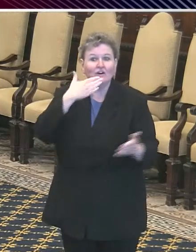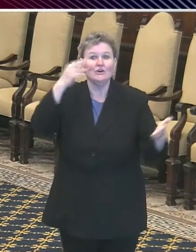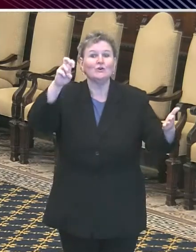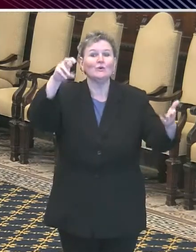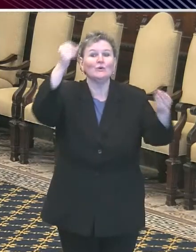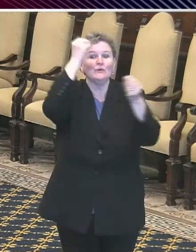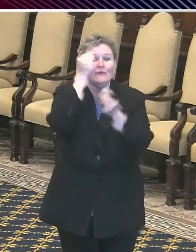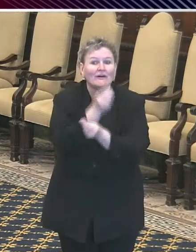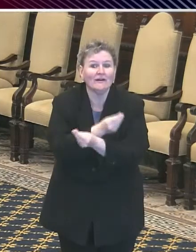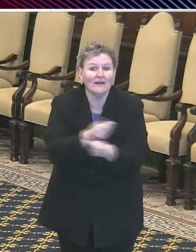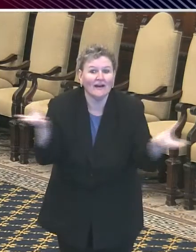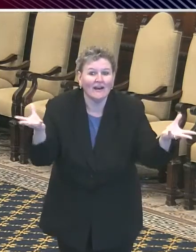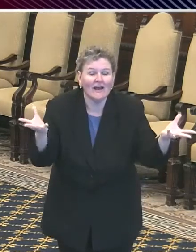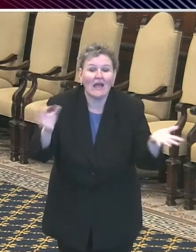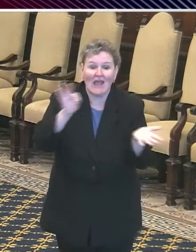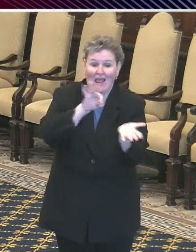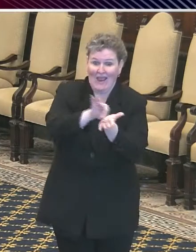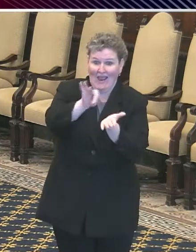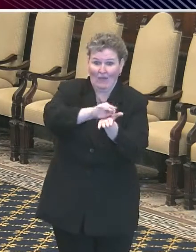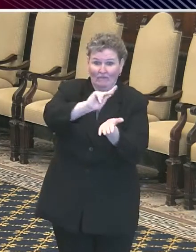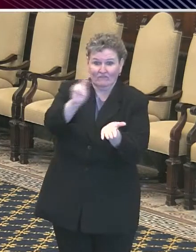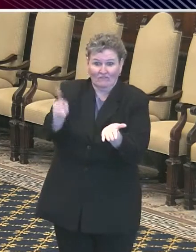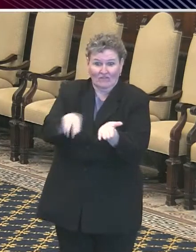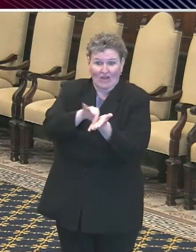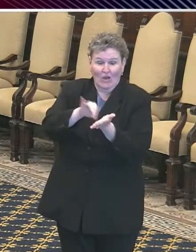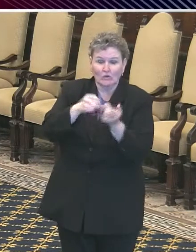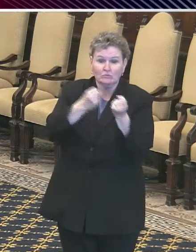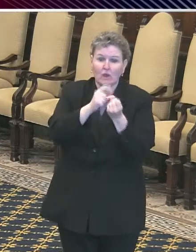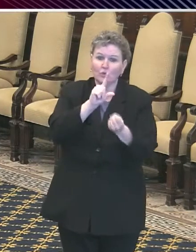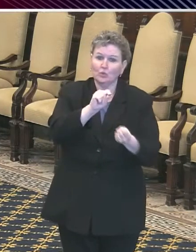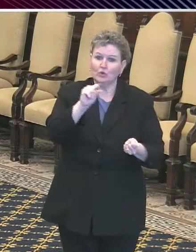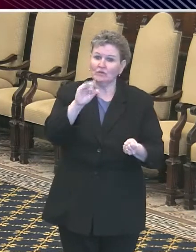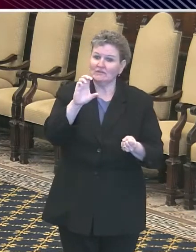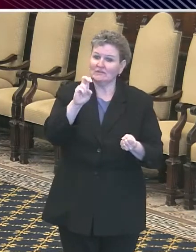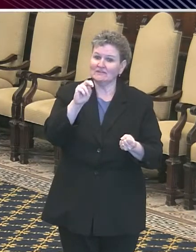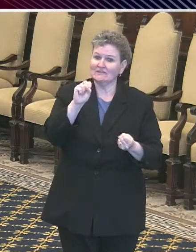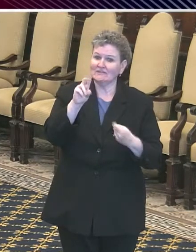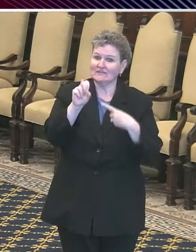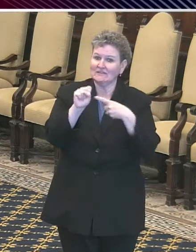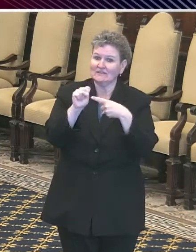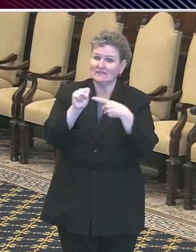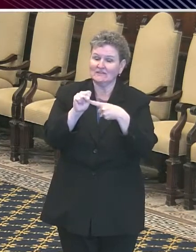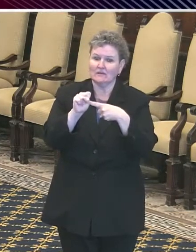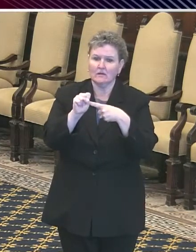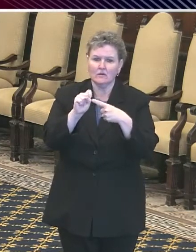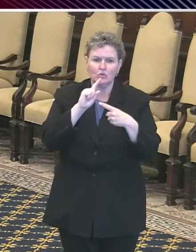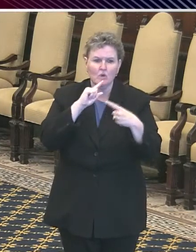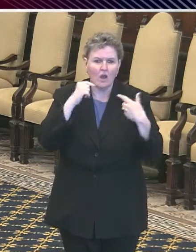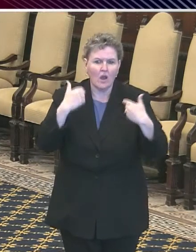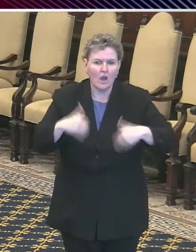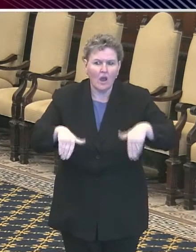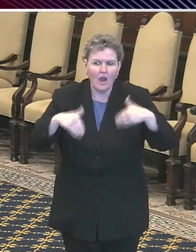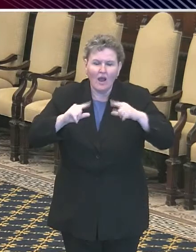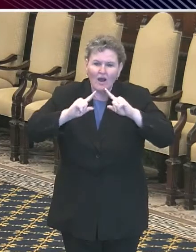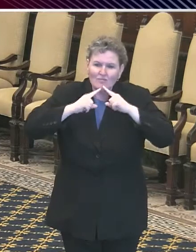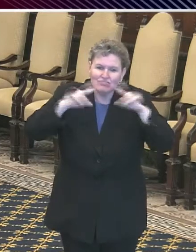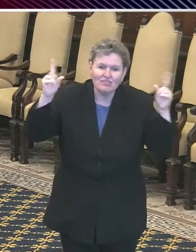holidays, Saturdays, and Sundays from 12 p.m. to 4 p.m. Once more, the number is